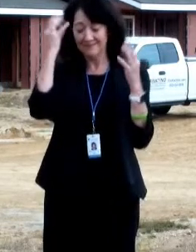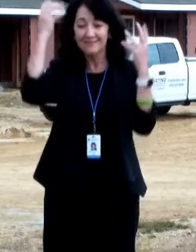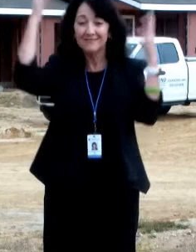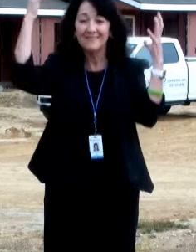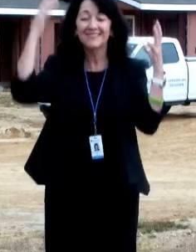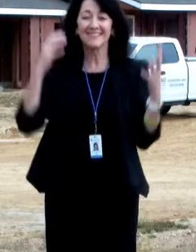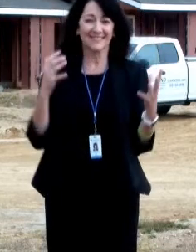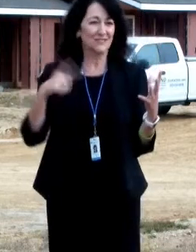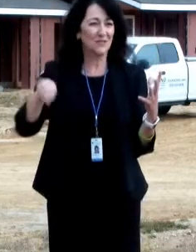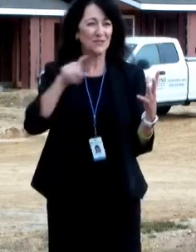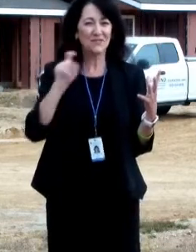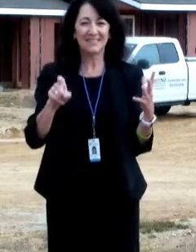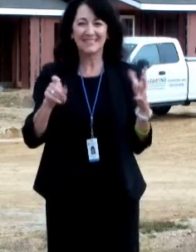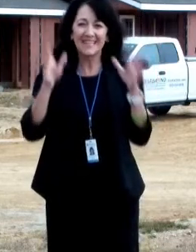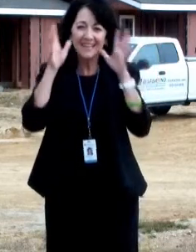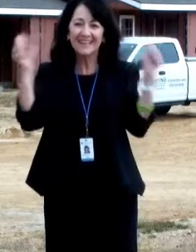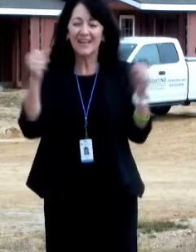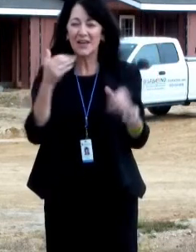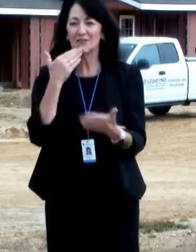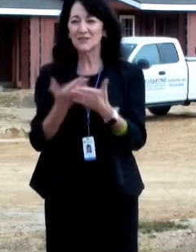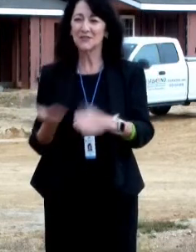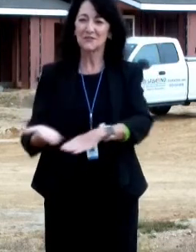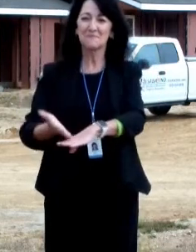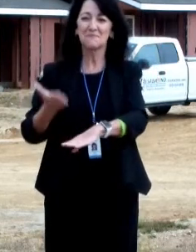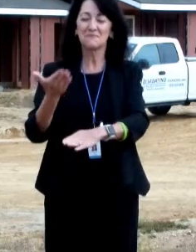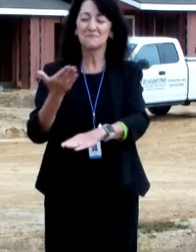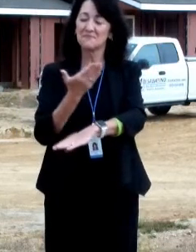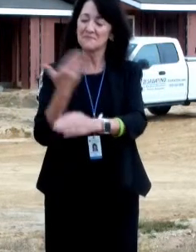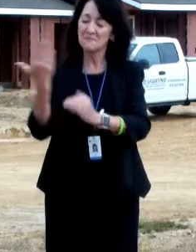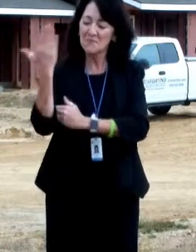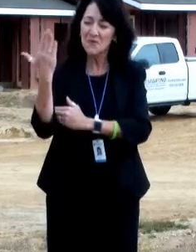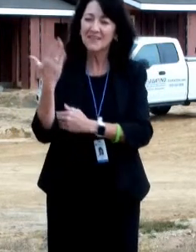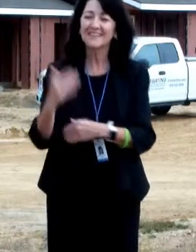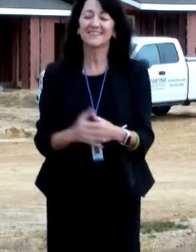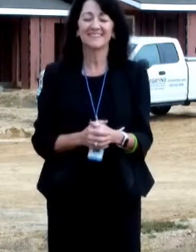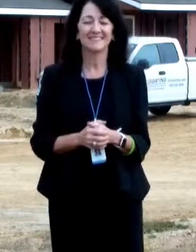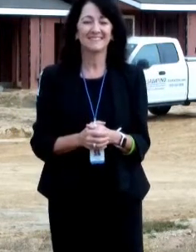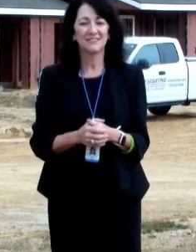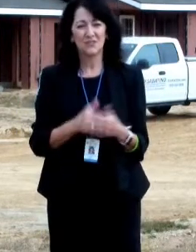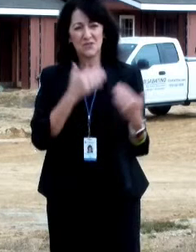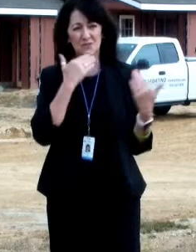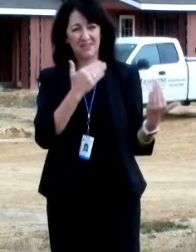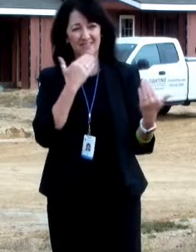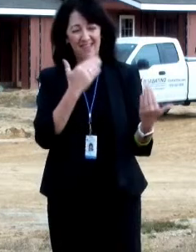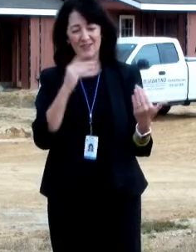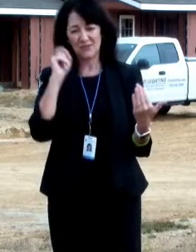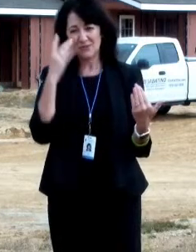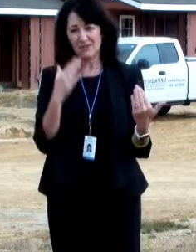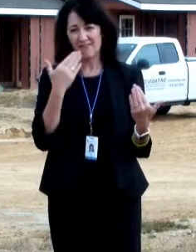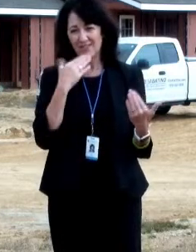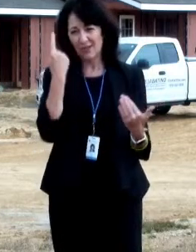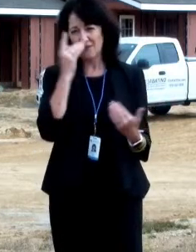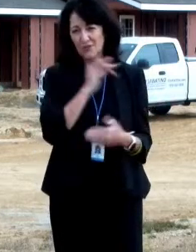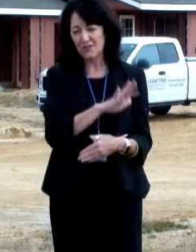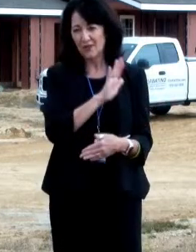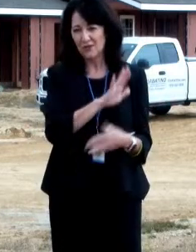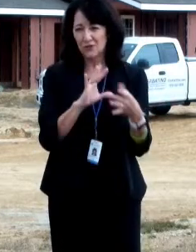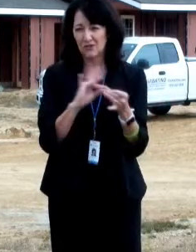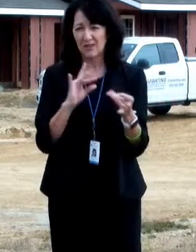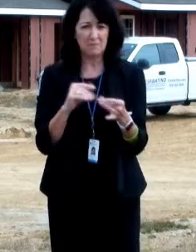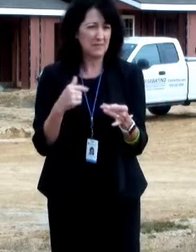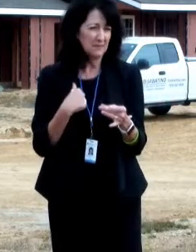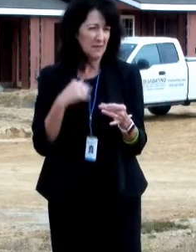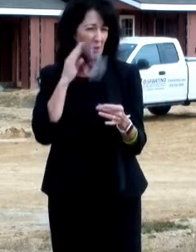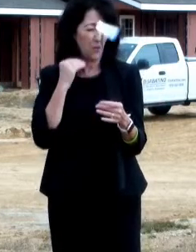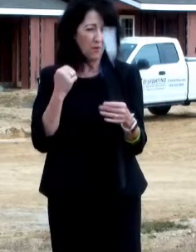Good morning. All right. Thank you so much. Governor, thank you for that. I'll be very brief with such an august